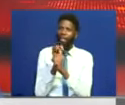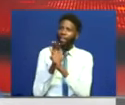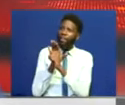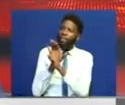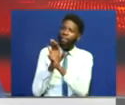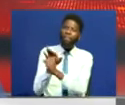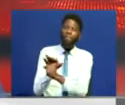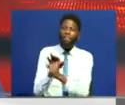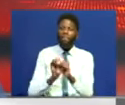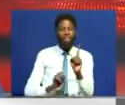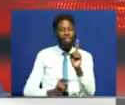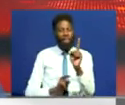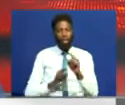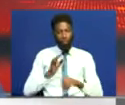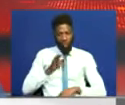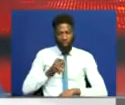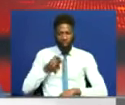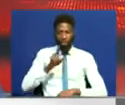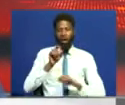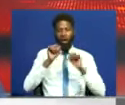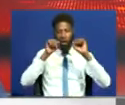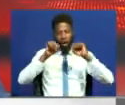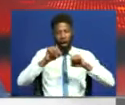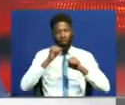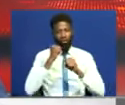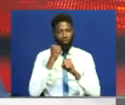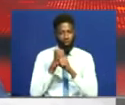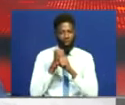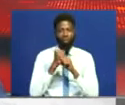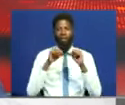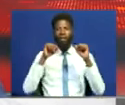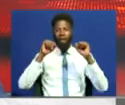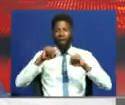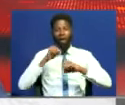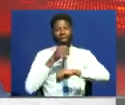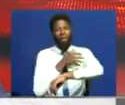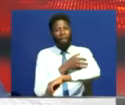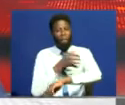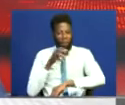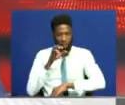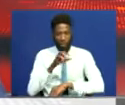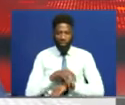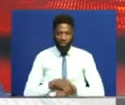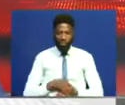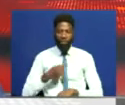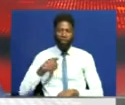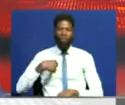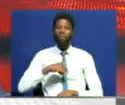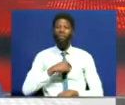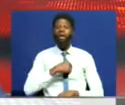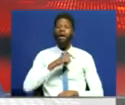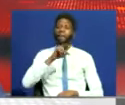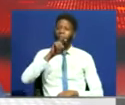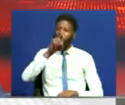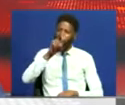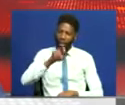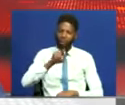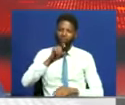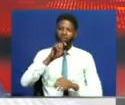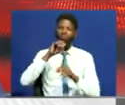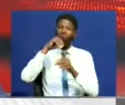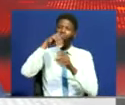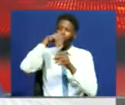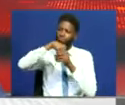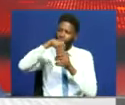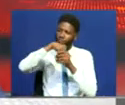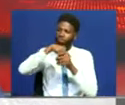don't think we'll have this situation. Okay, so we must go to the bigger story where we are going to have inclusion, mm-hmm, of